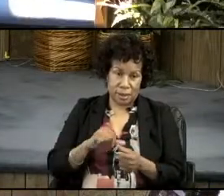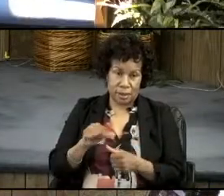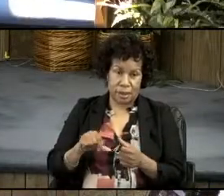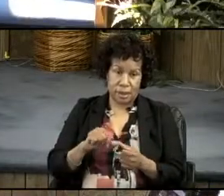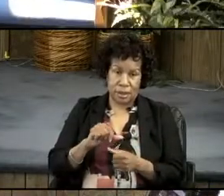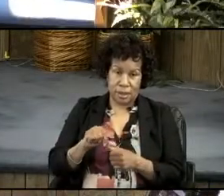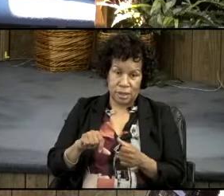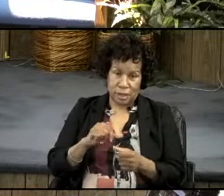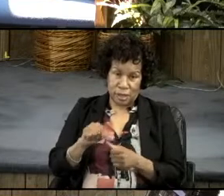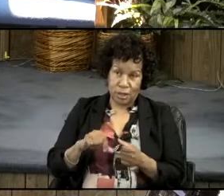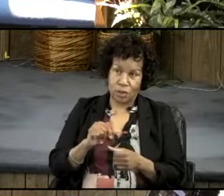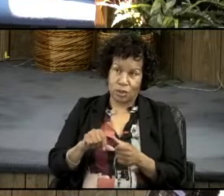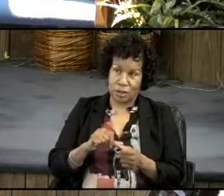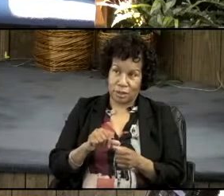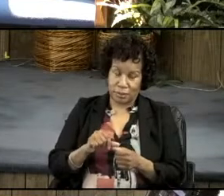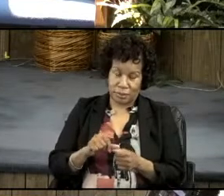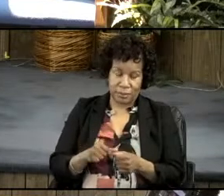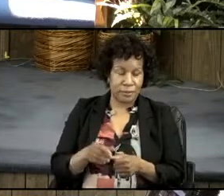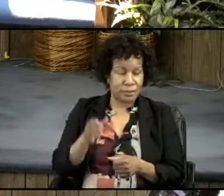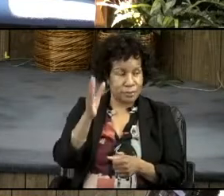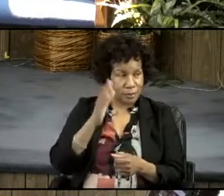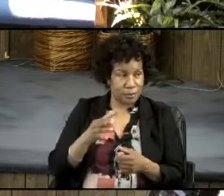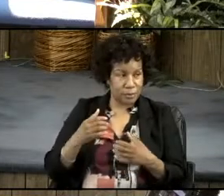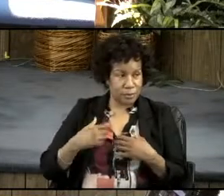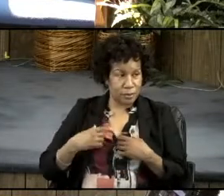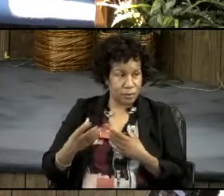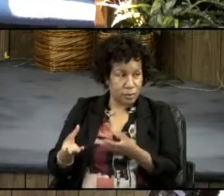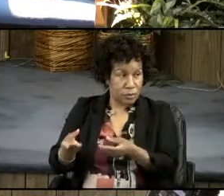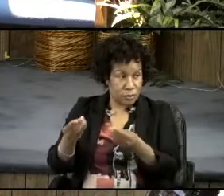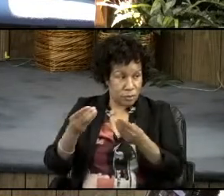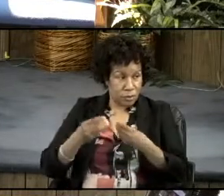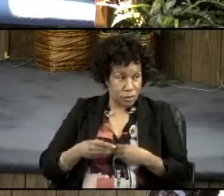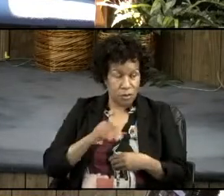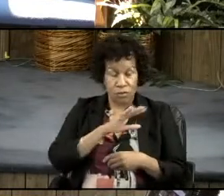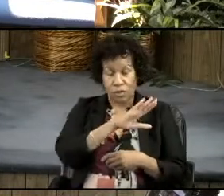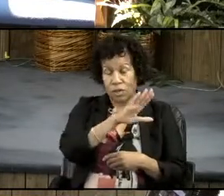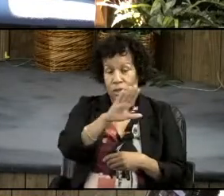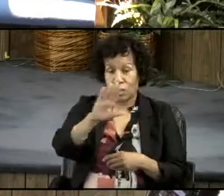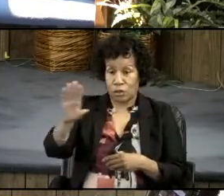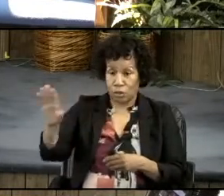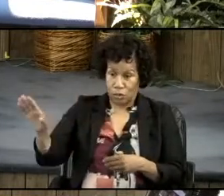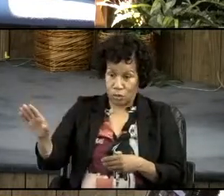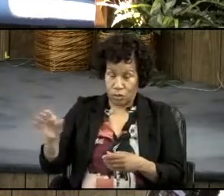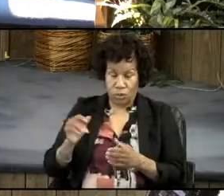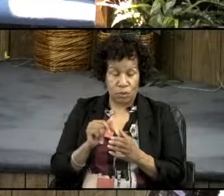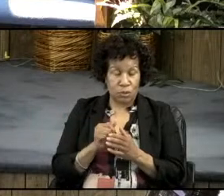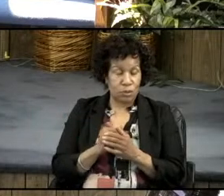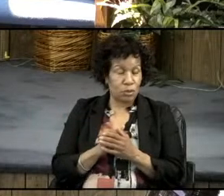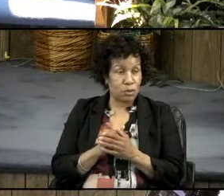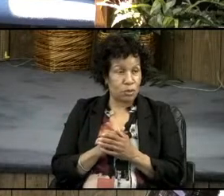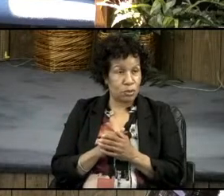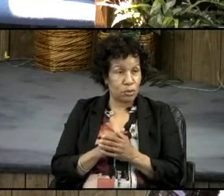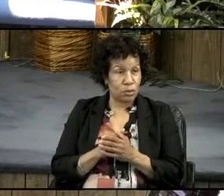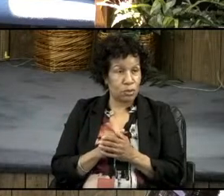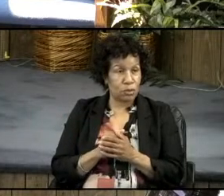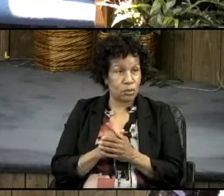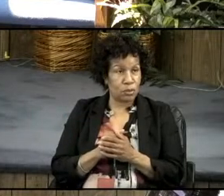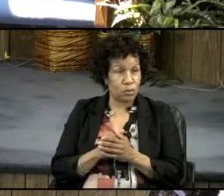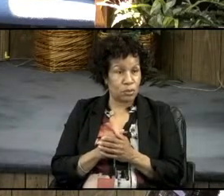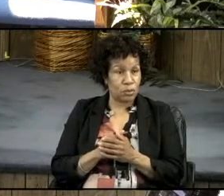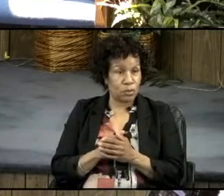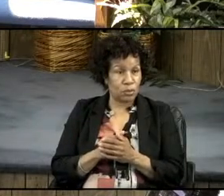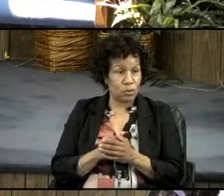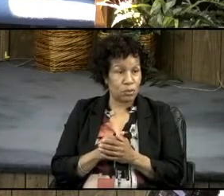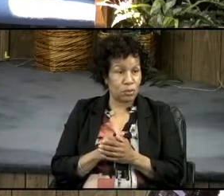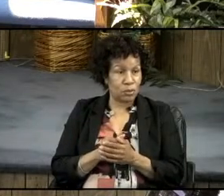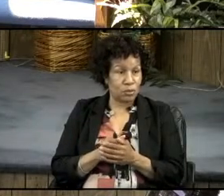killing. Don't listen to Eliab. He's a hater. You're going to have plenty more haters, David. Get on out there and let's get the giant